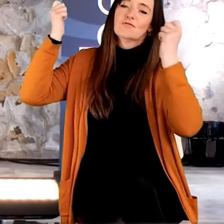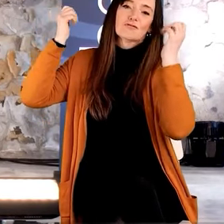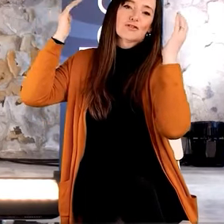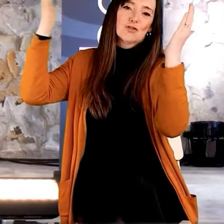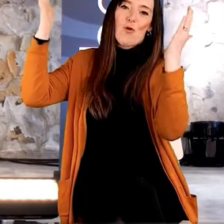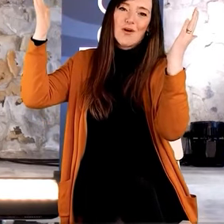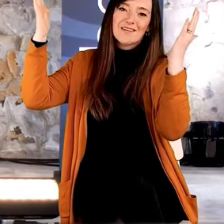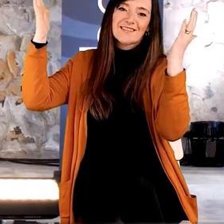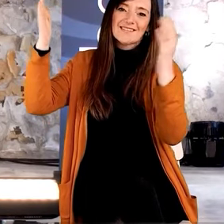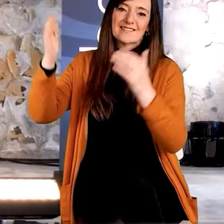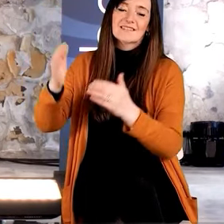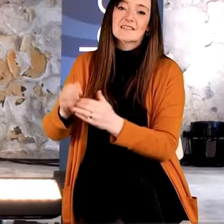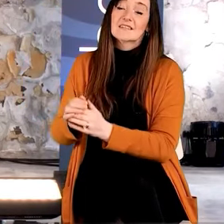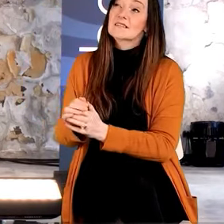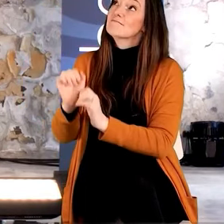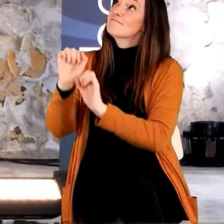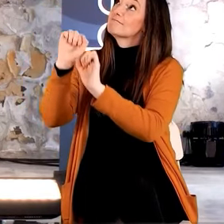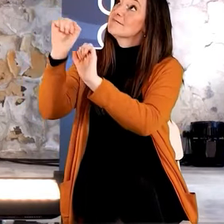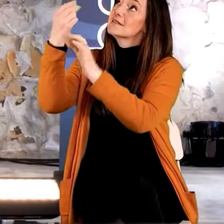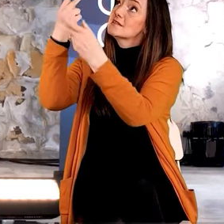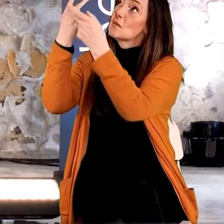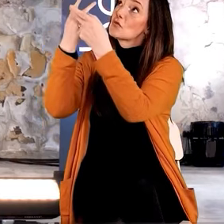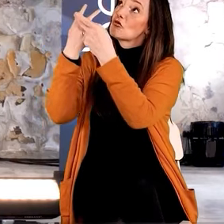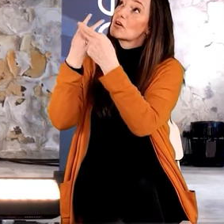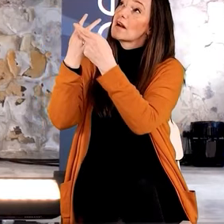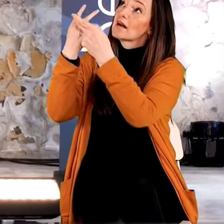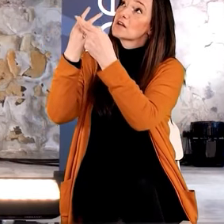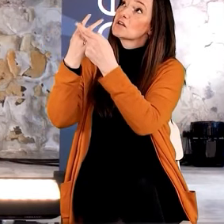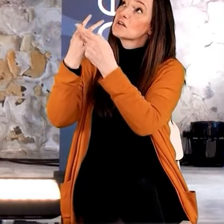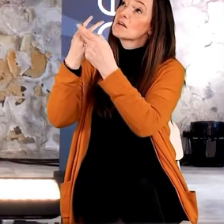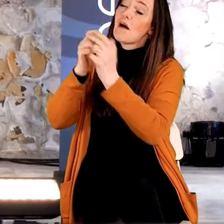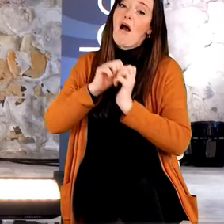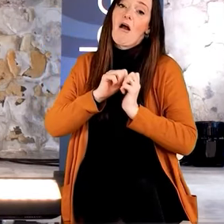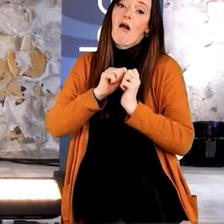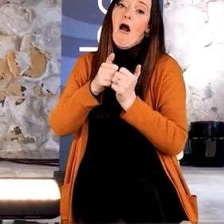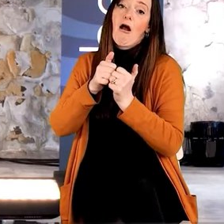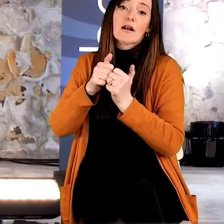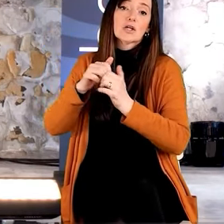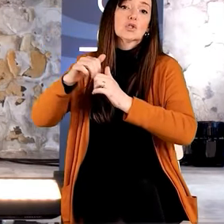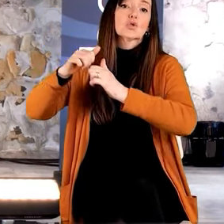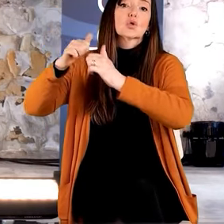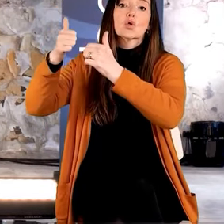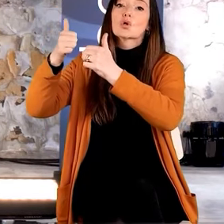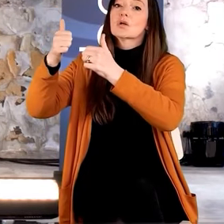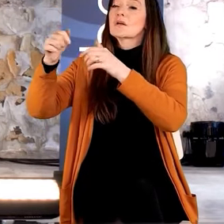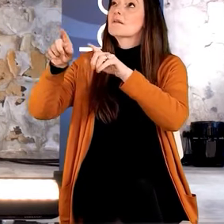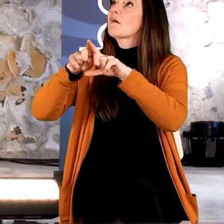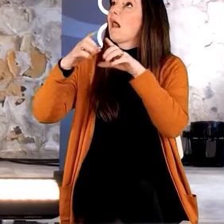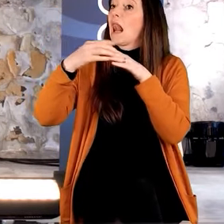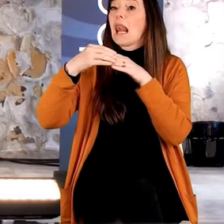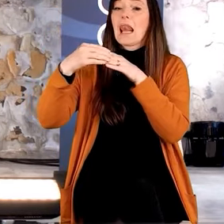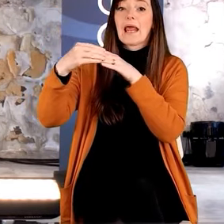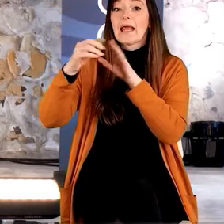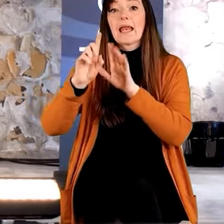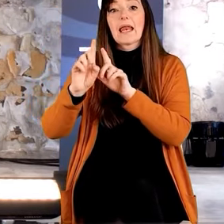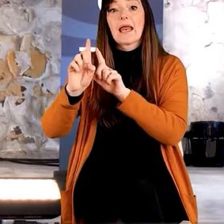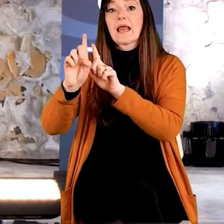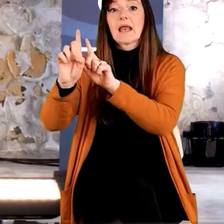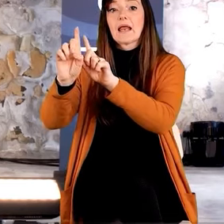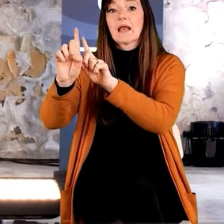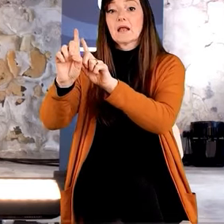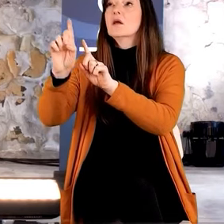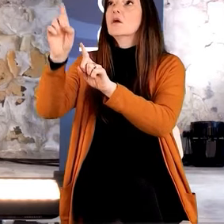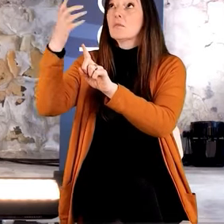who rejoice and exult with great joy in the protection and the kindness and the goodness and the leading